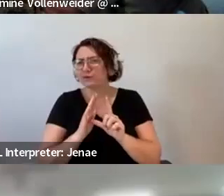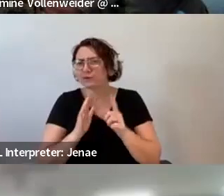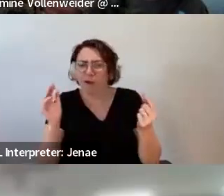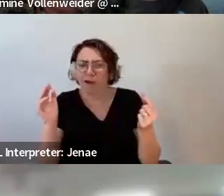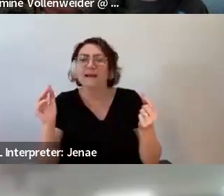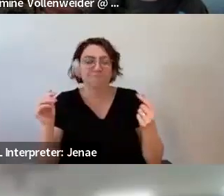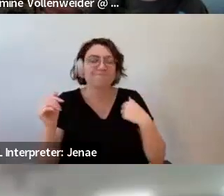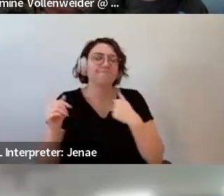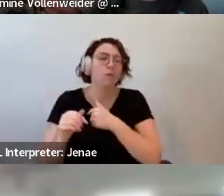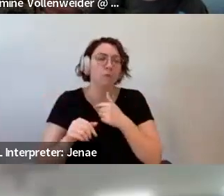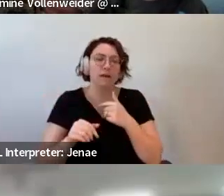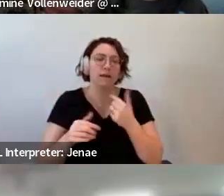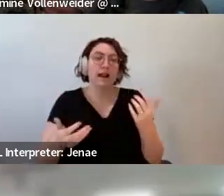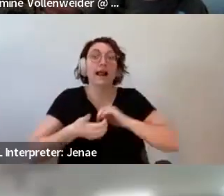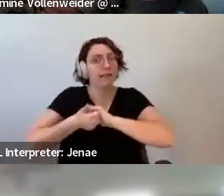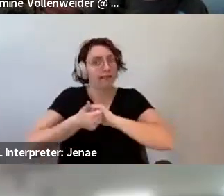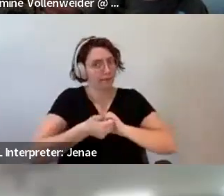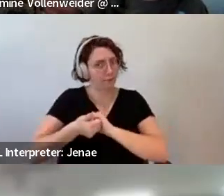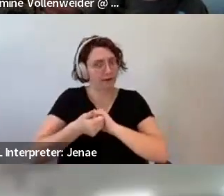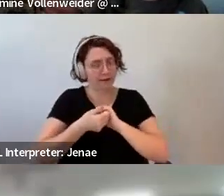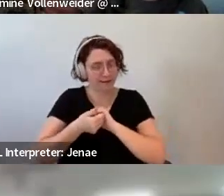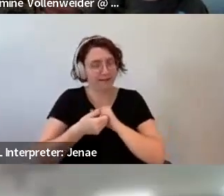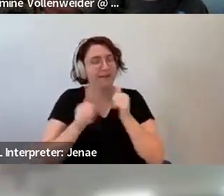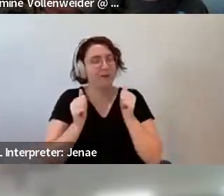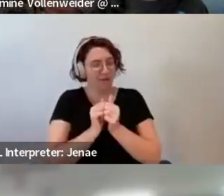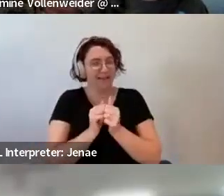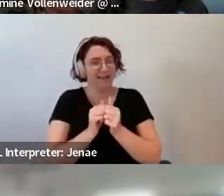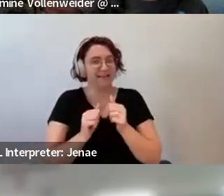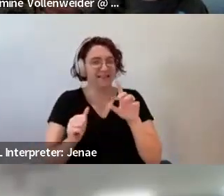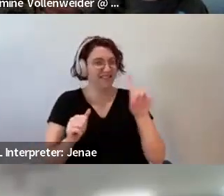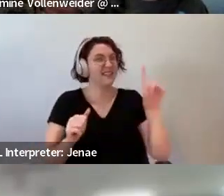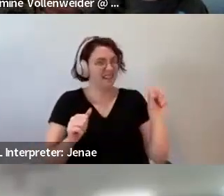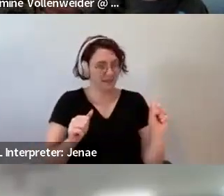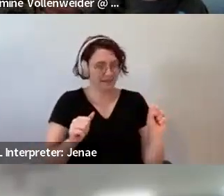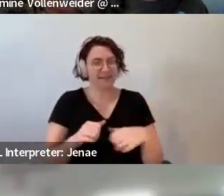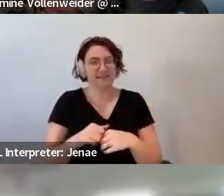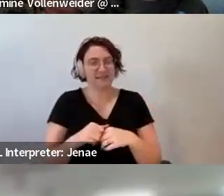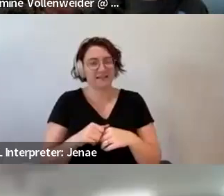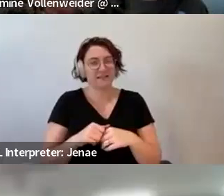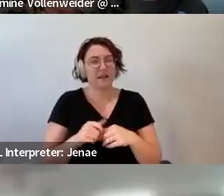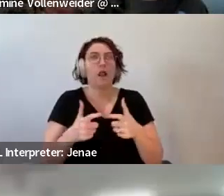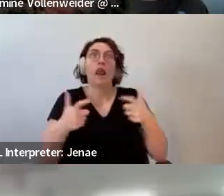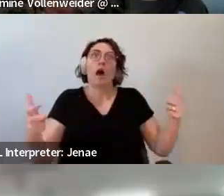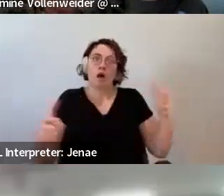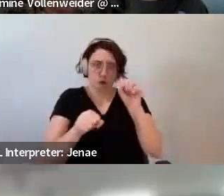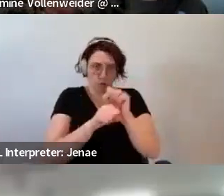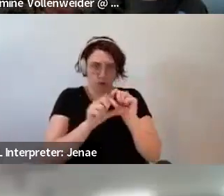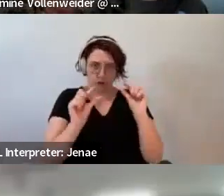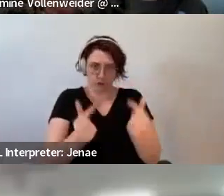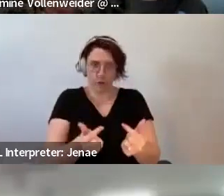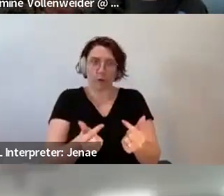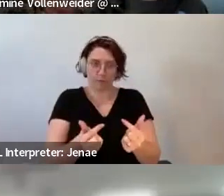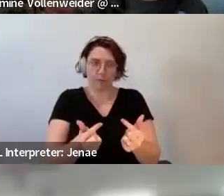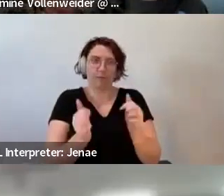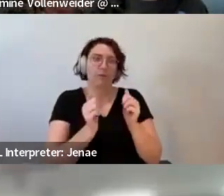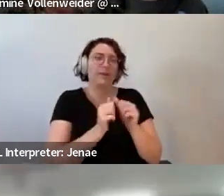we're working collaboratively with the Department of Developmental Services and a very large work group with the